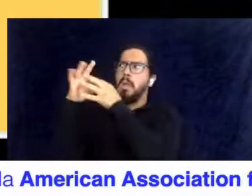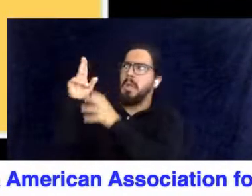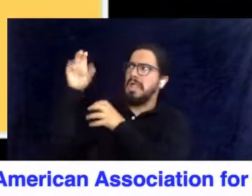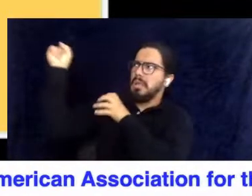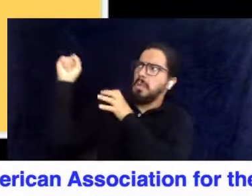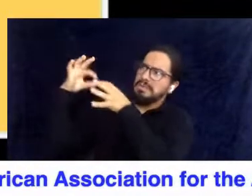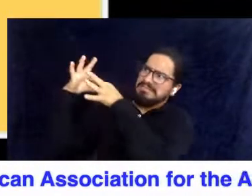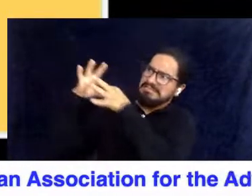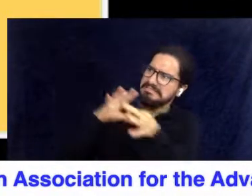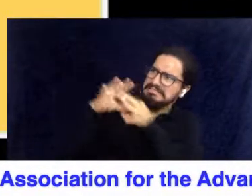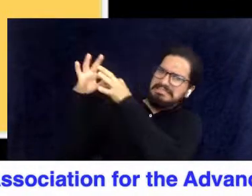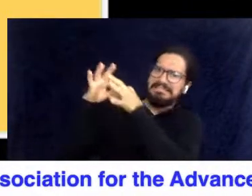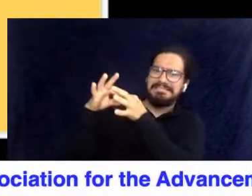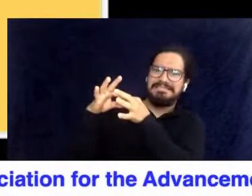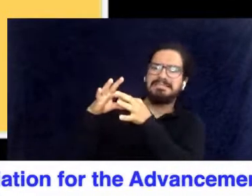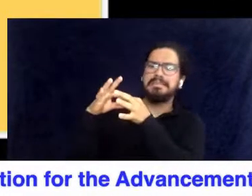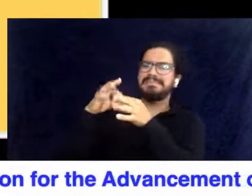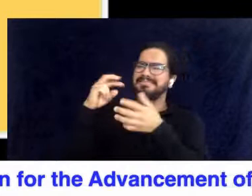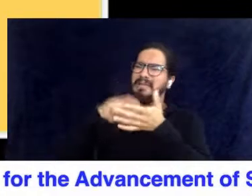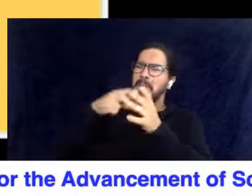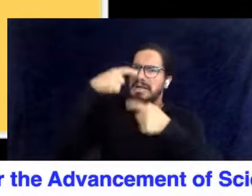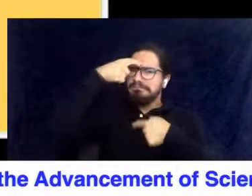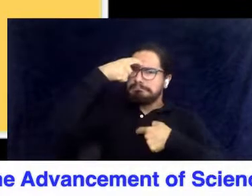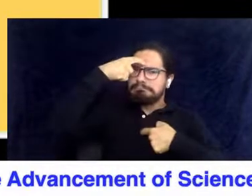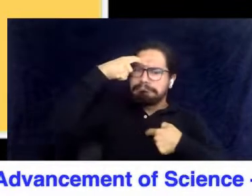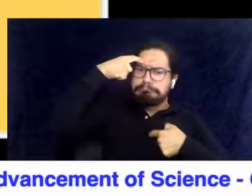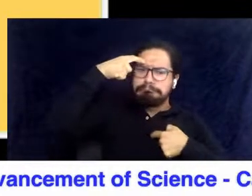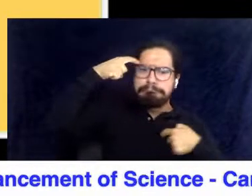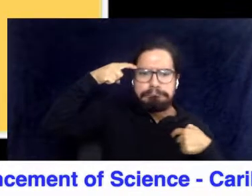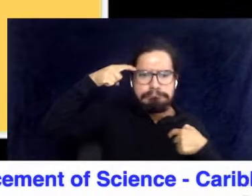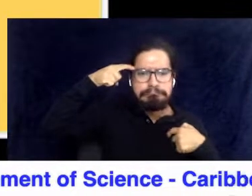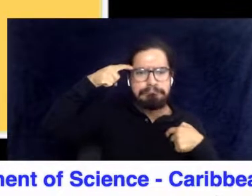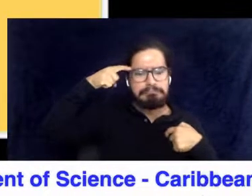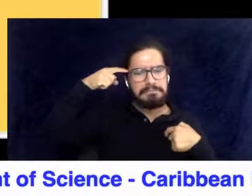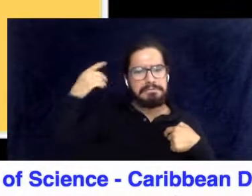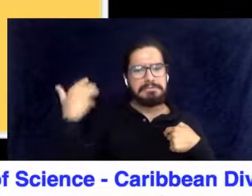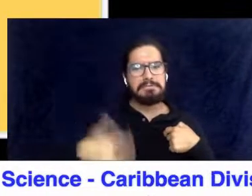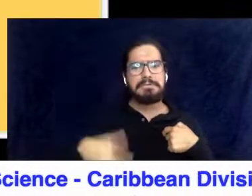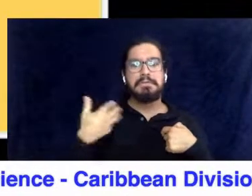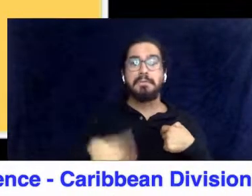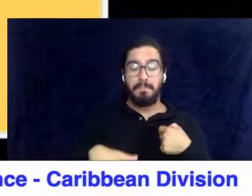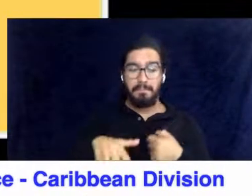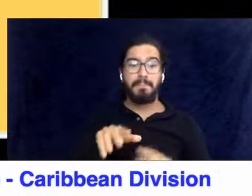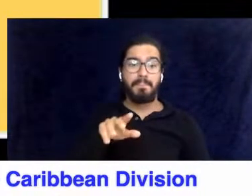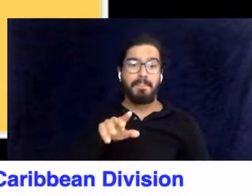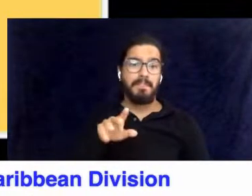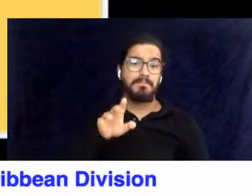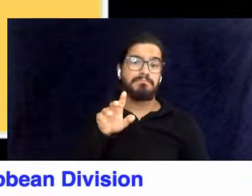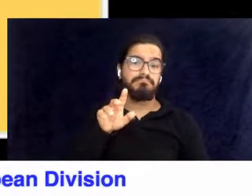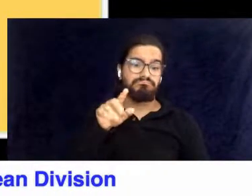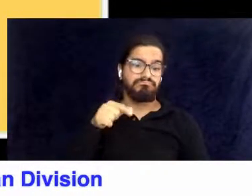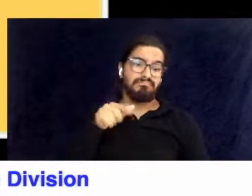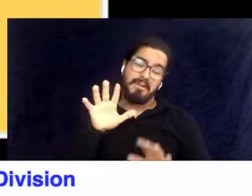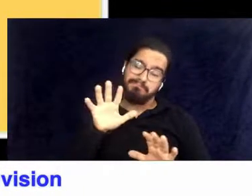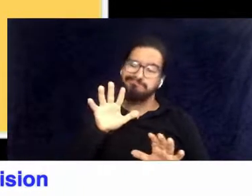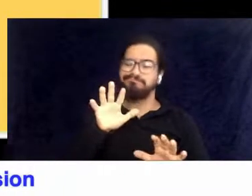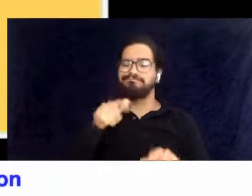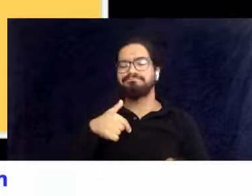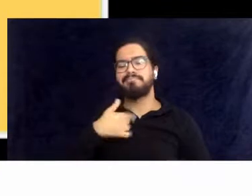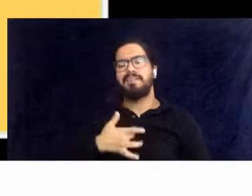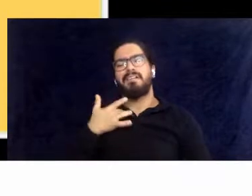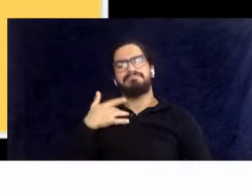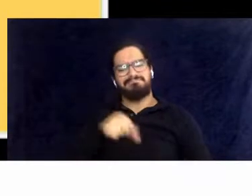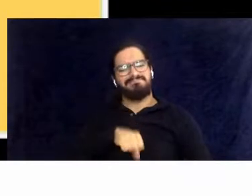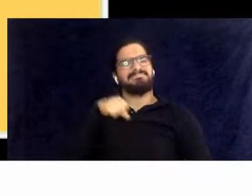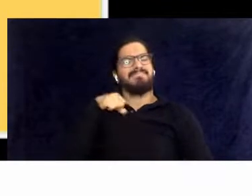so I want to, even as I admire and I'm very proud of Puerto Ricans for how they've dealt with the pandemic,